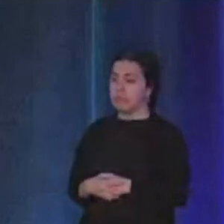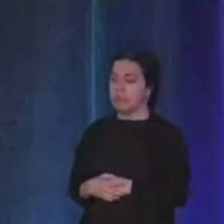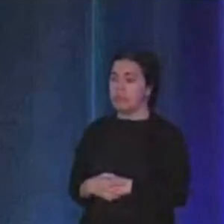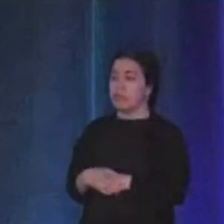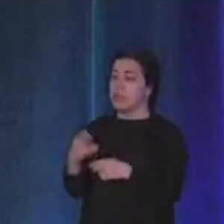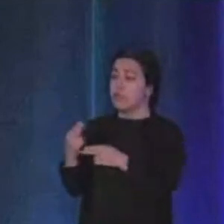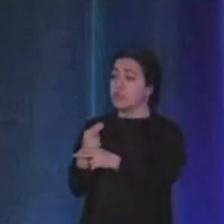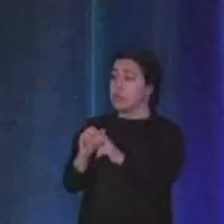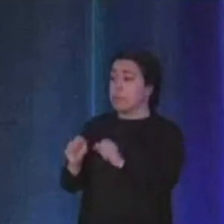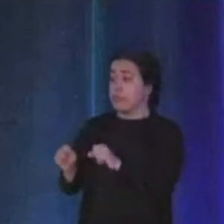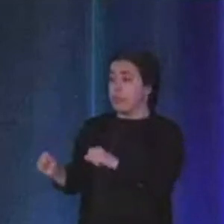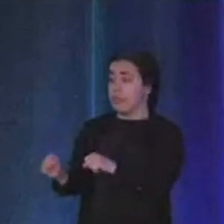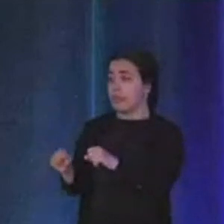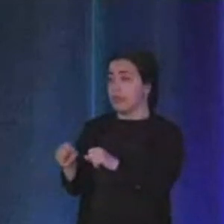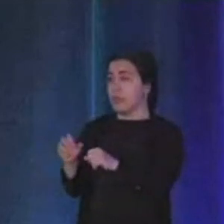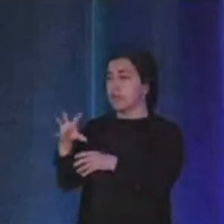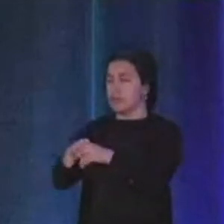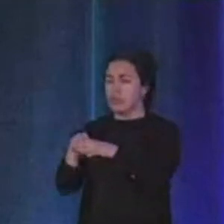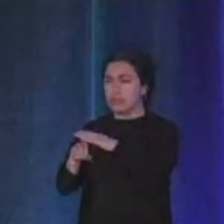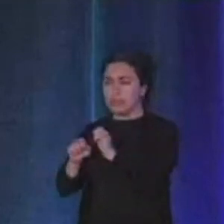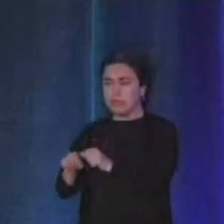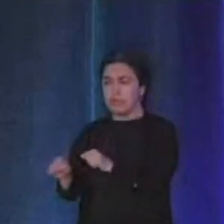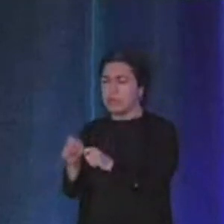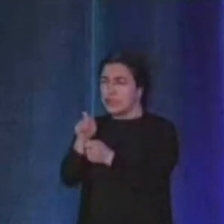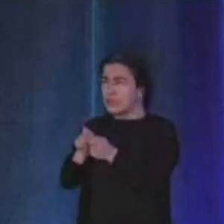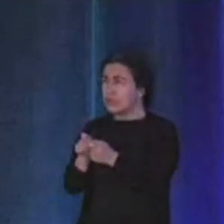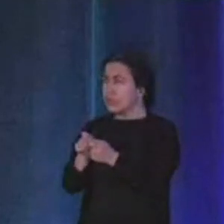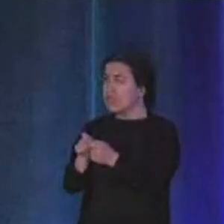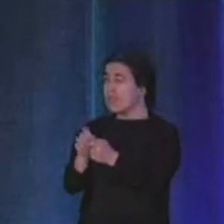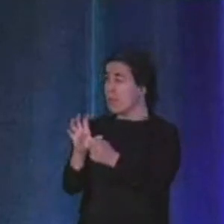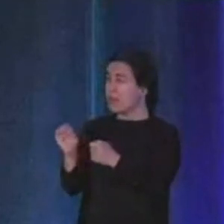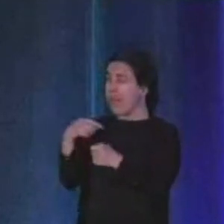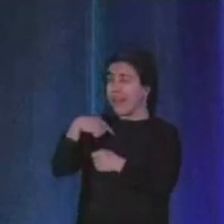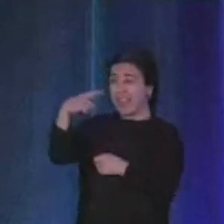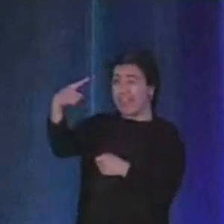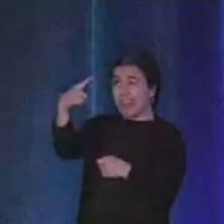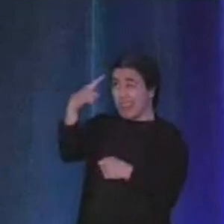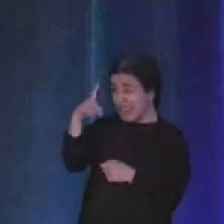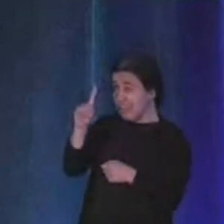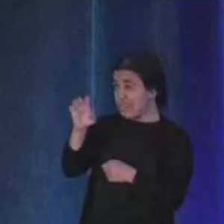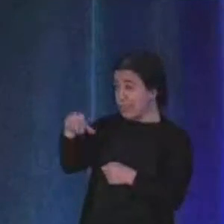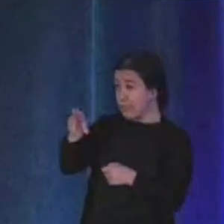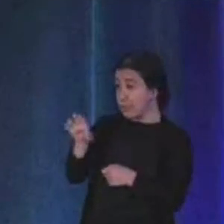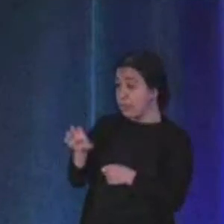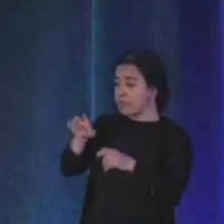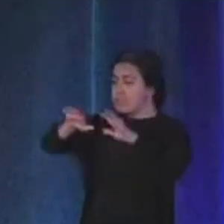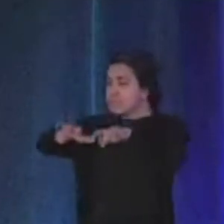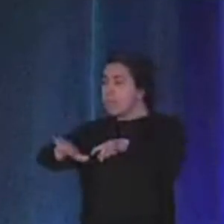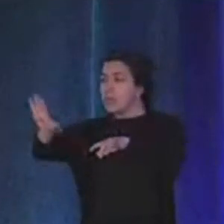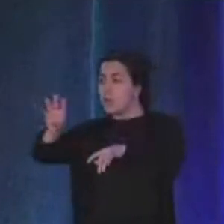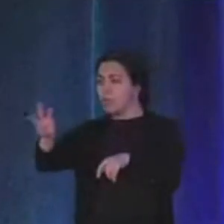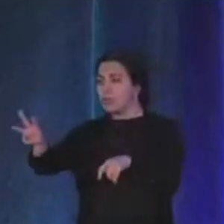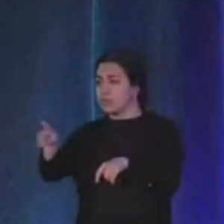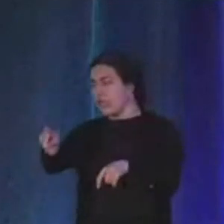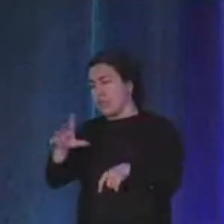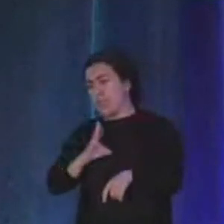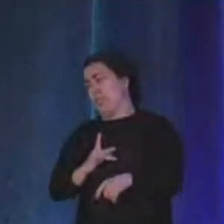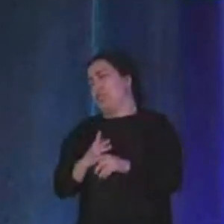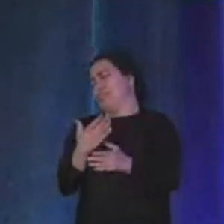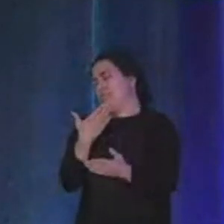part of onboarding. There are certain companies, I think the Q is one of them, I'm not sure, but you can like go on site and get really super